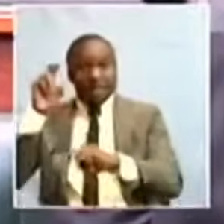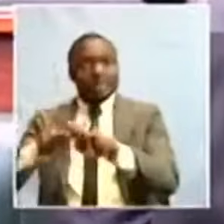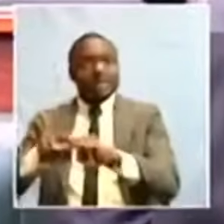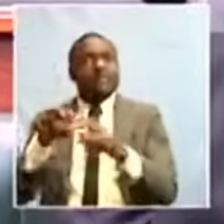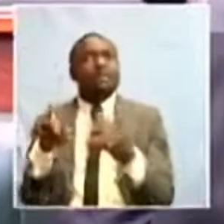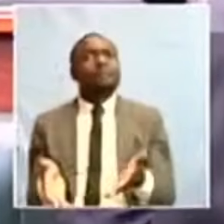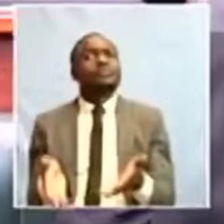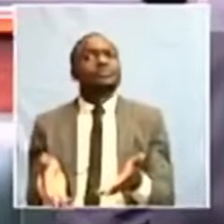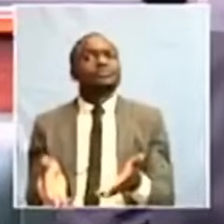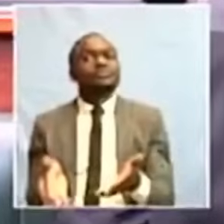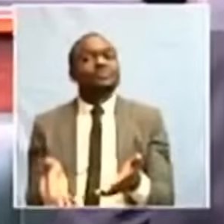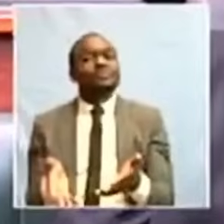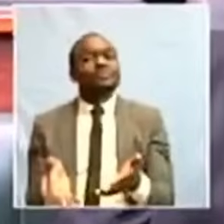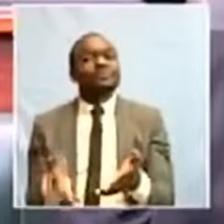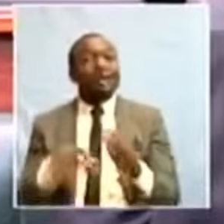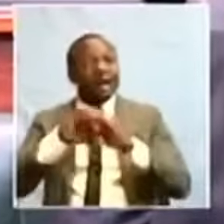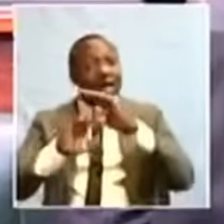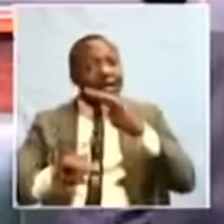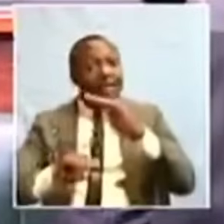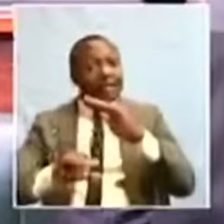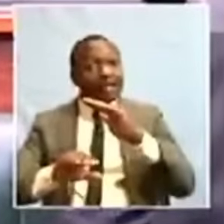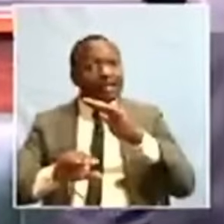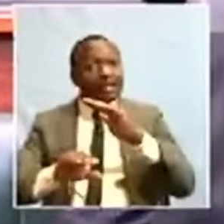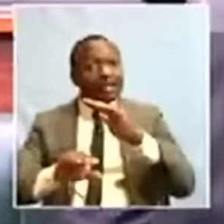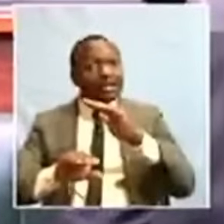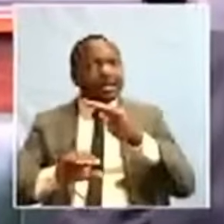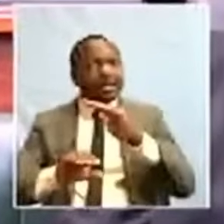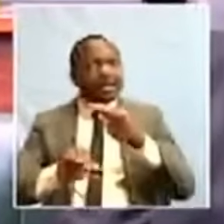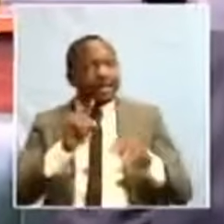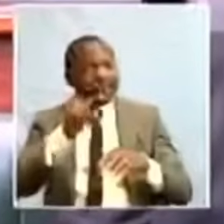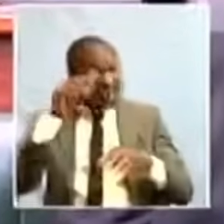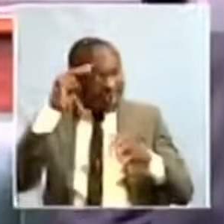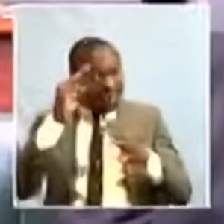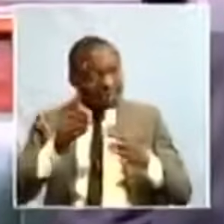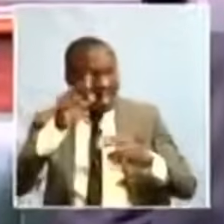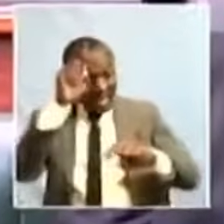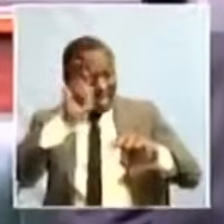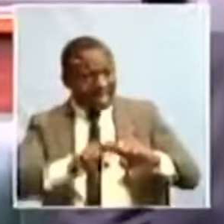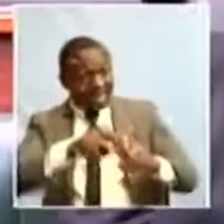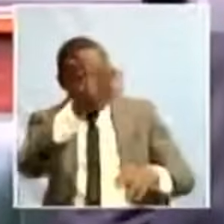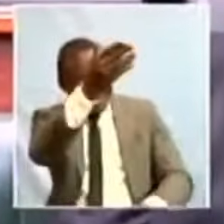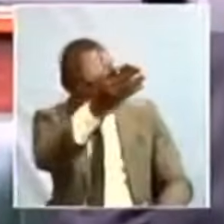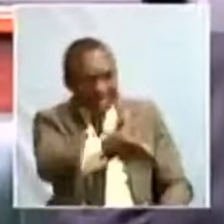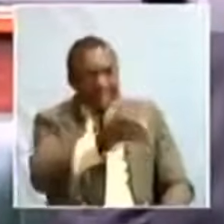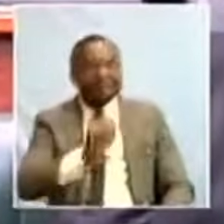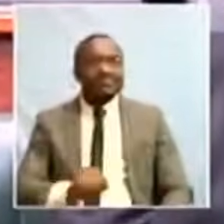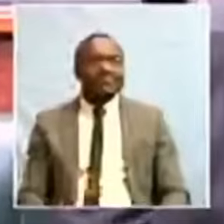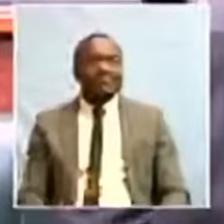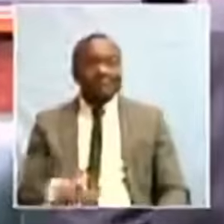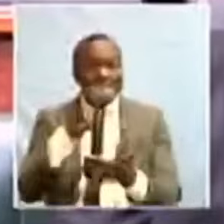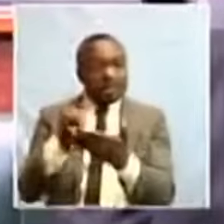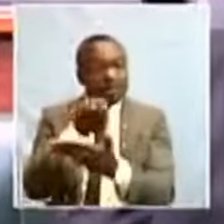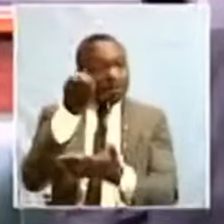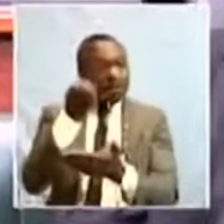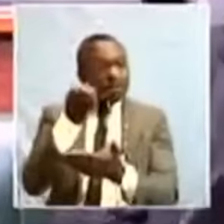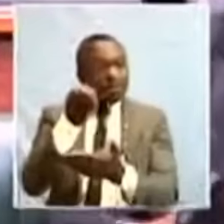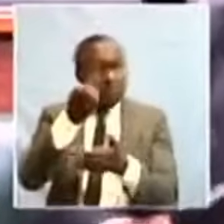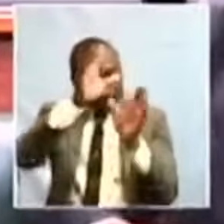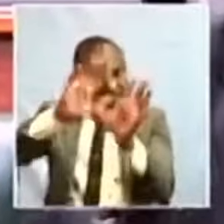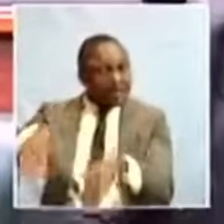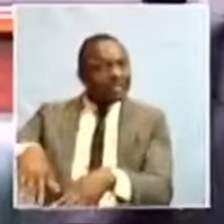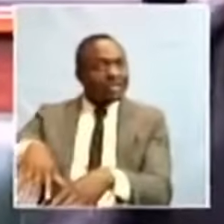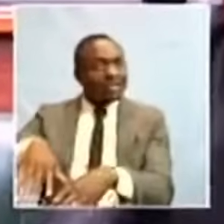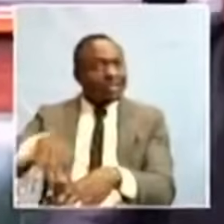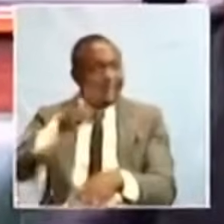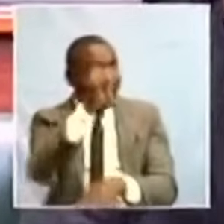here. Under this minister, I sat there, madam. The economy that was left